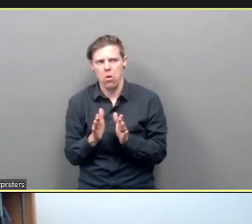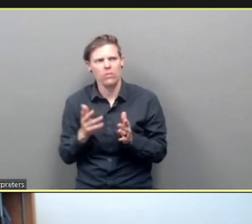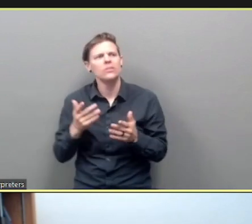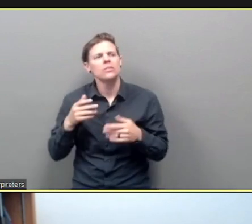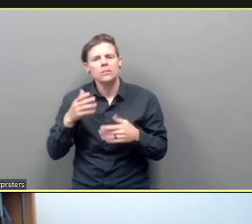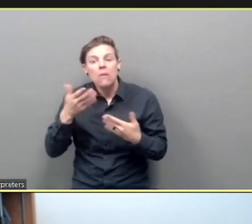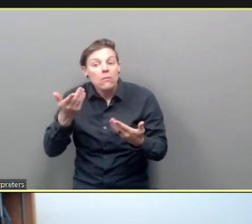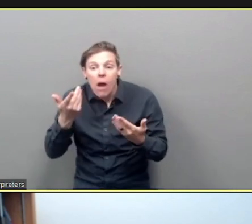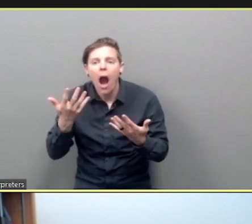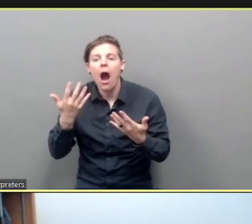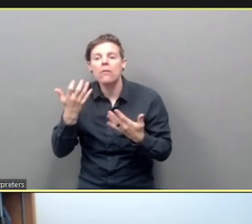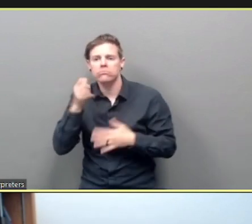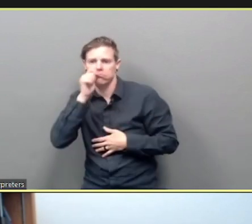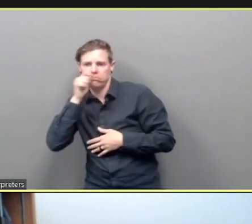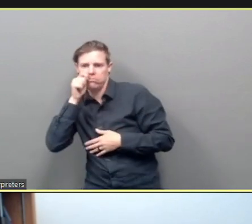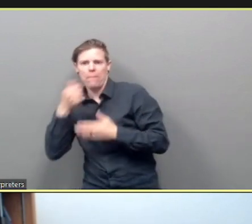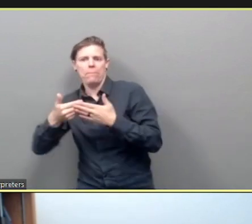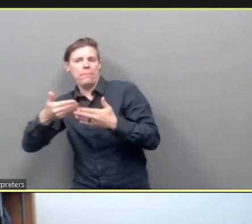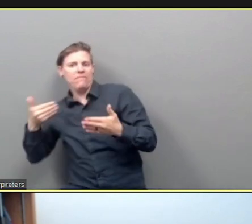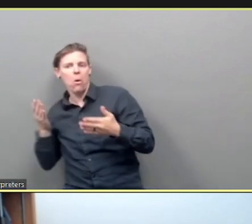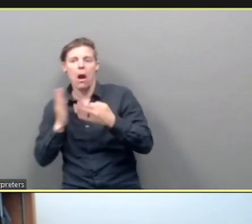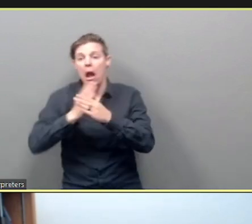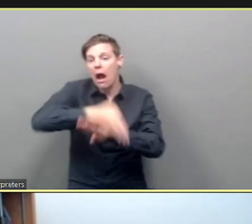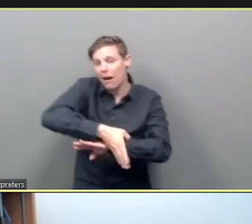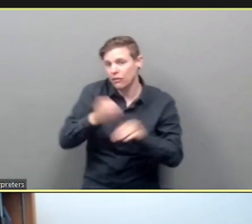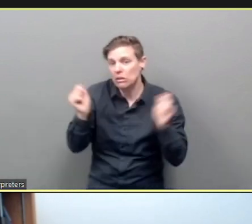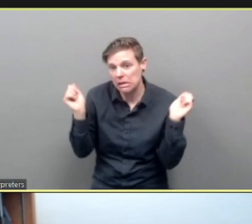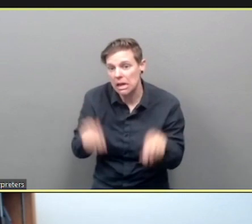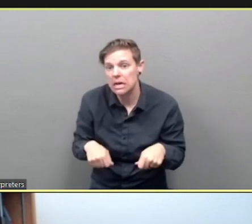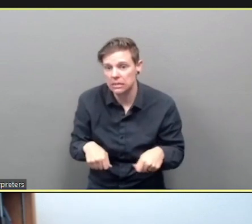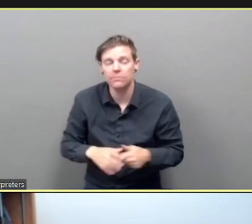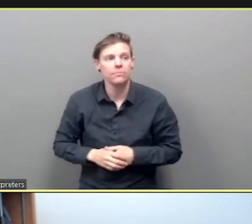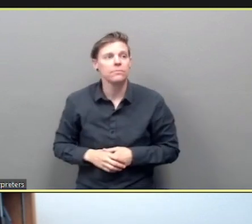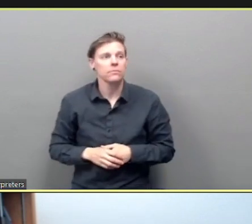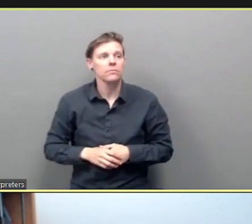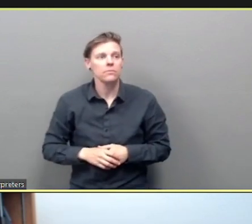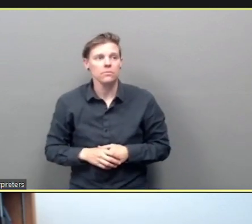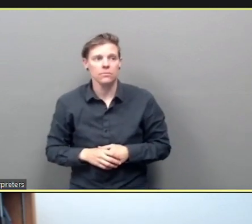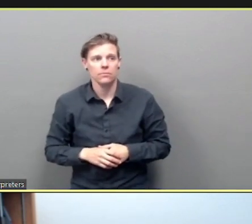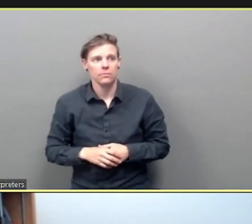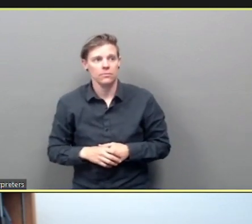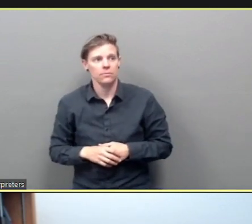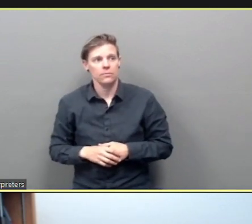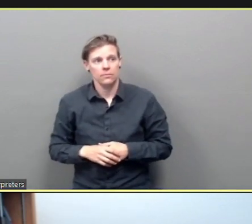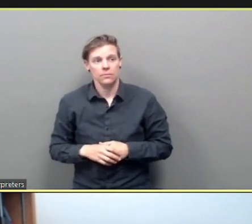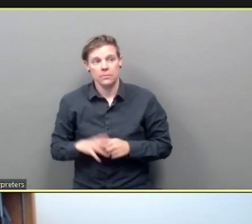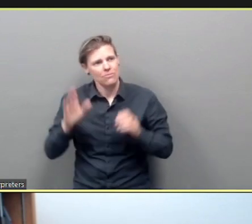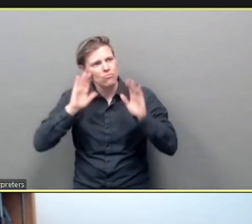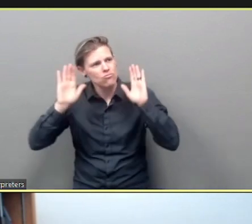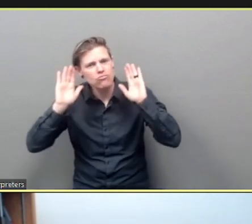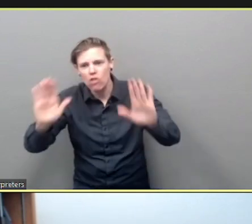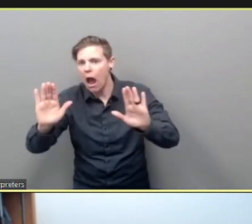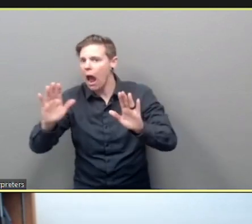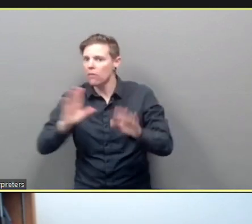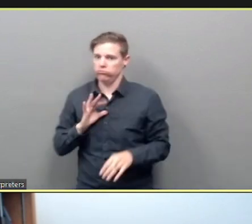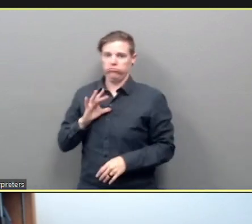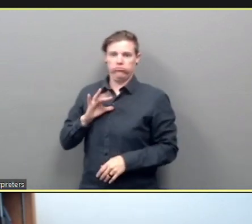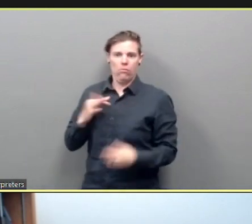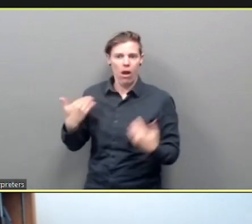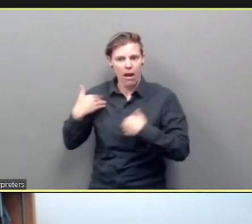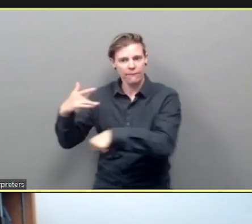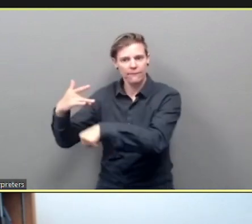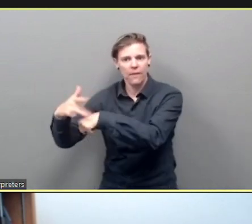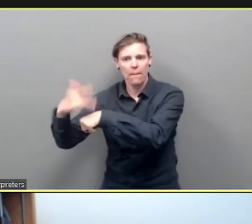close contact. Please get tested. It's a really fantastic tool, and COVID